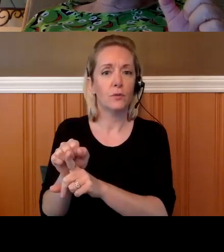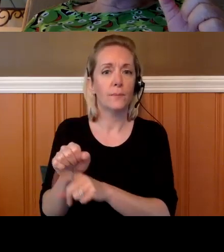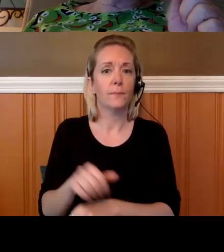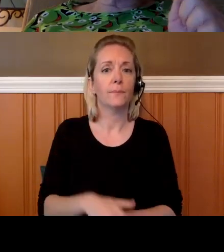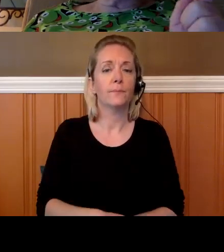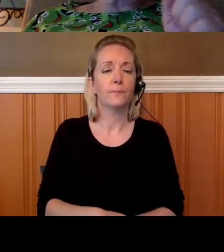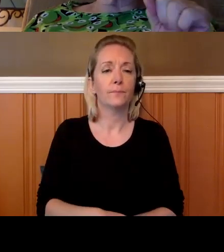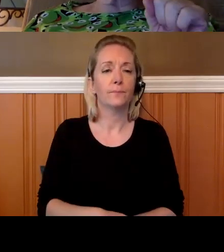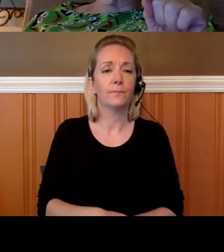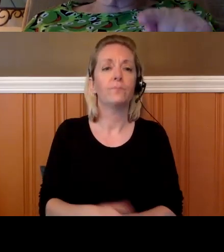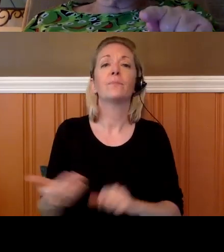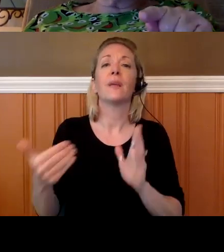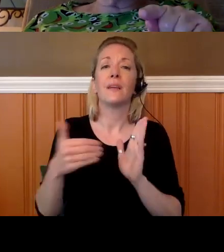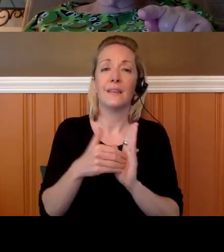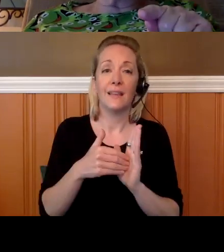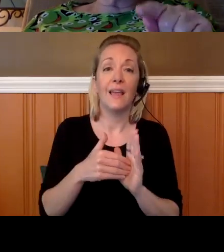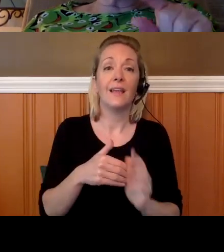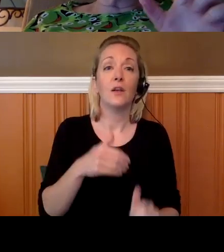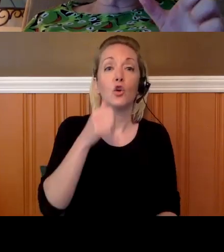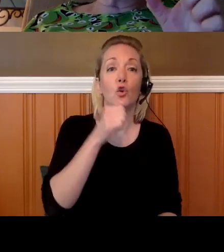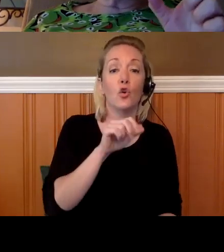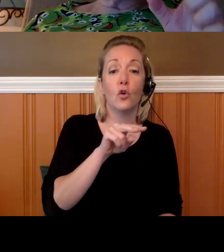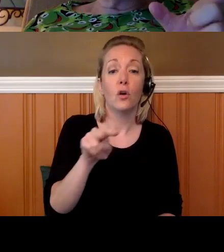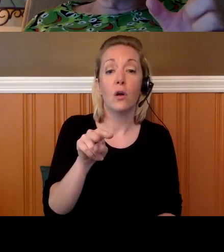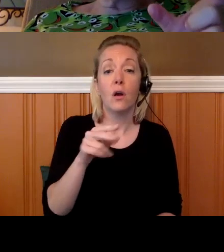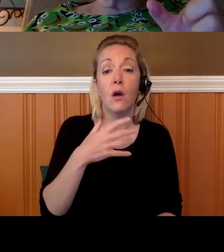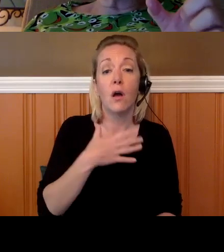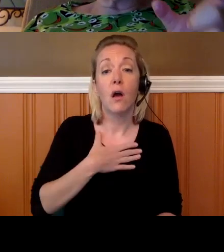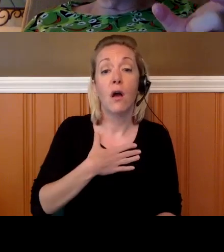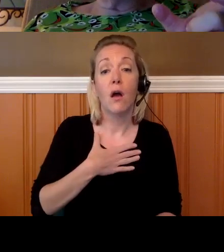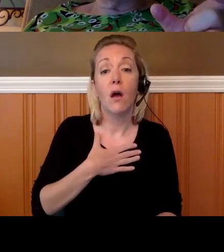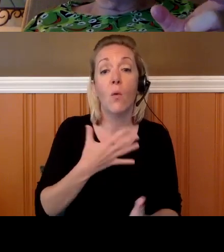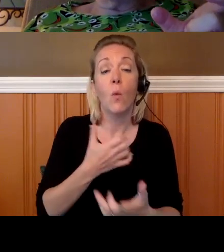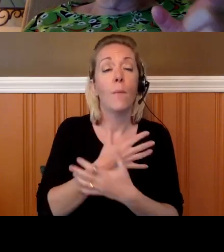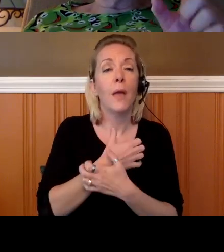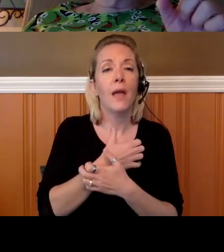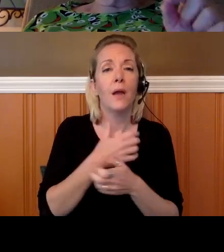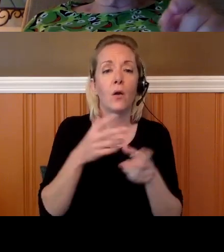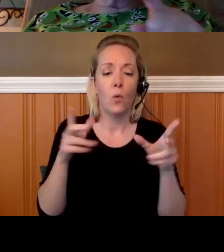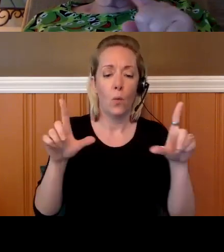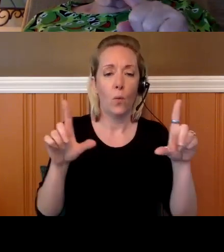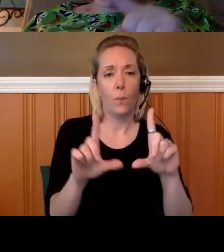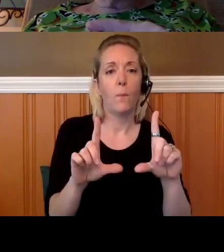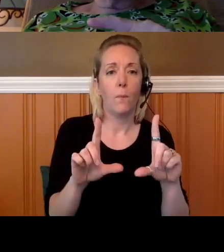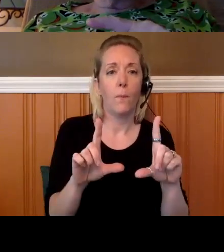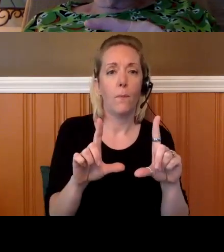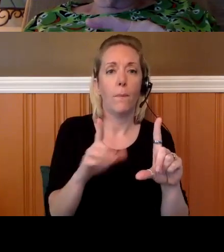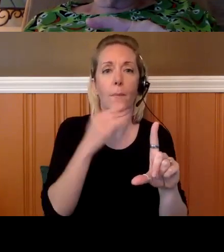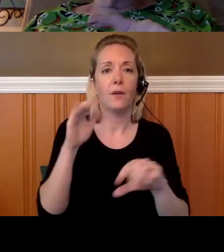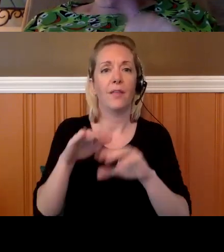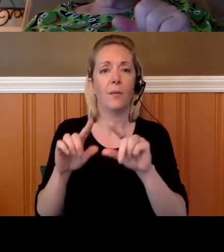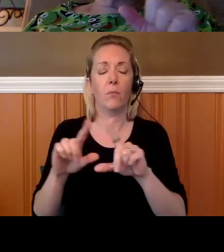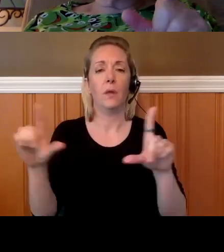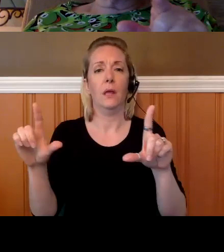And again, Lisa looking at corduroy because she's going to buy the bear is easier than the picture on the